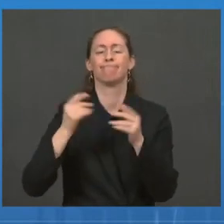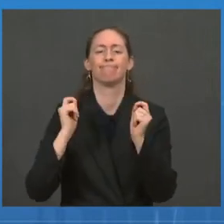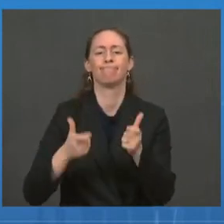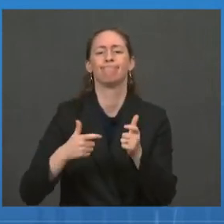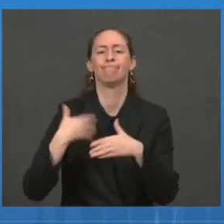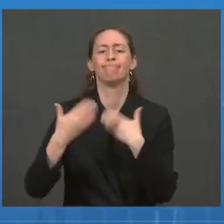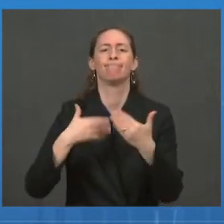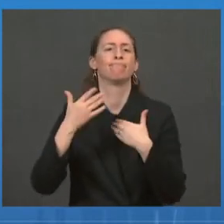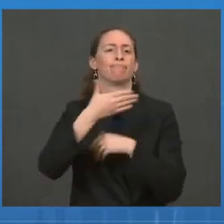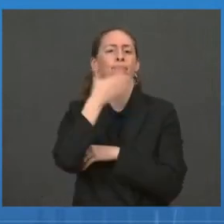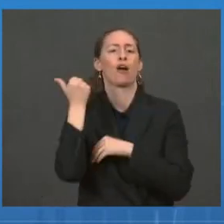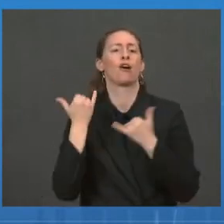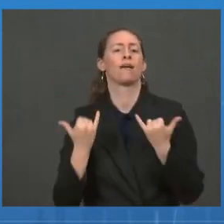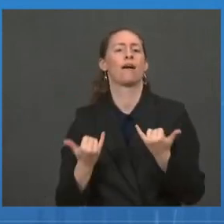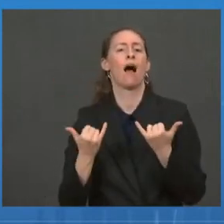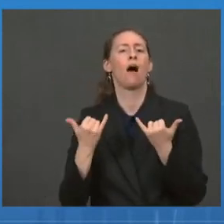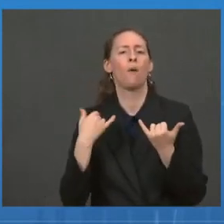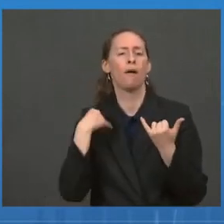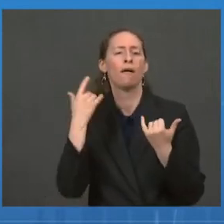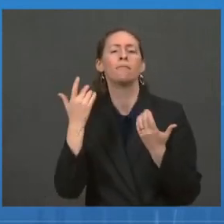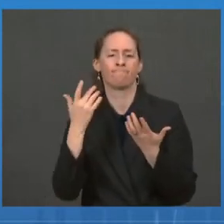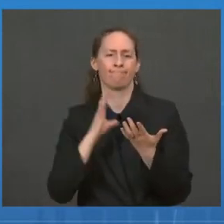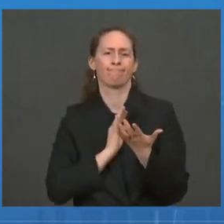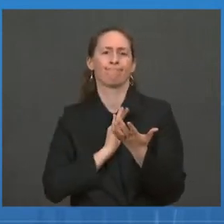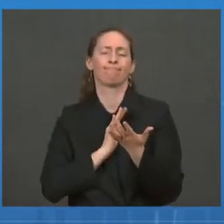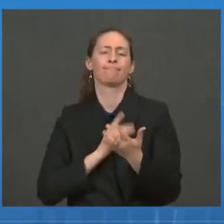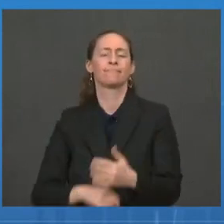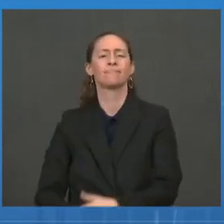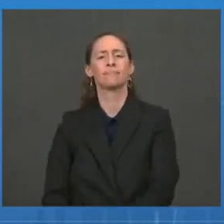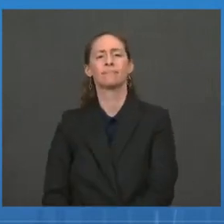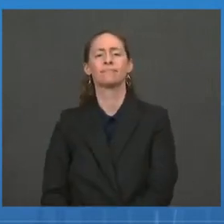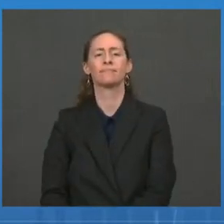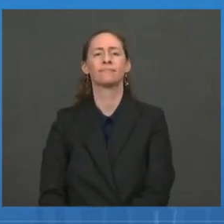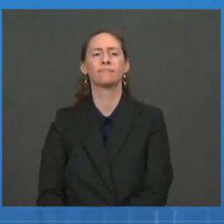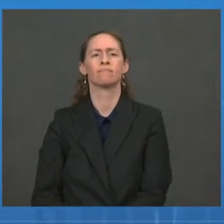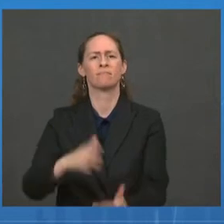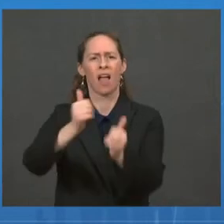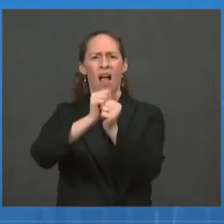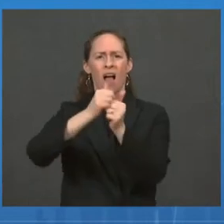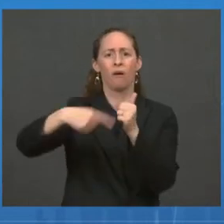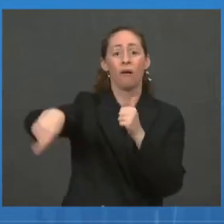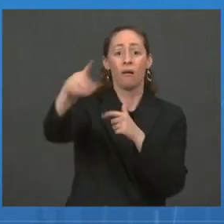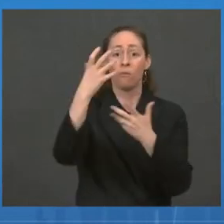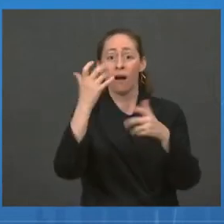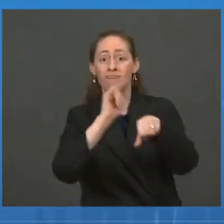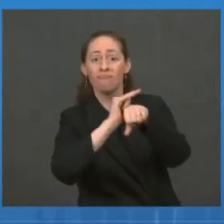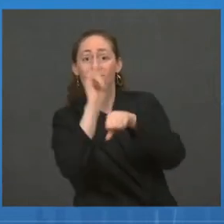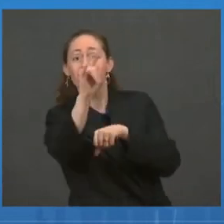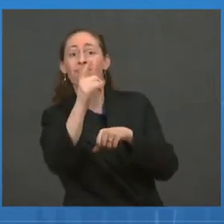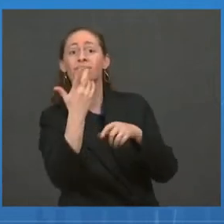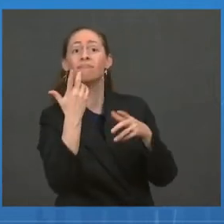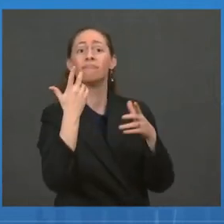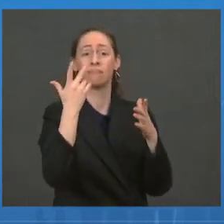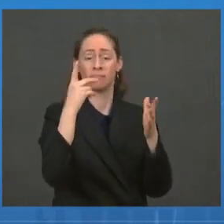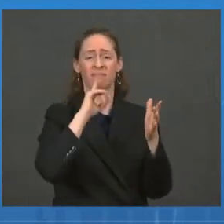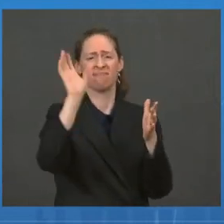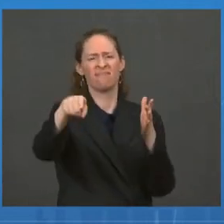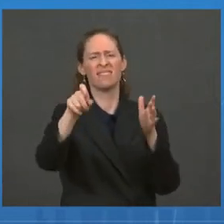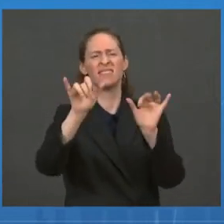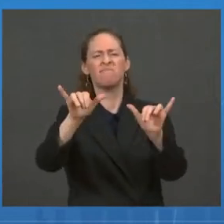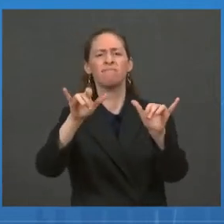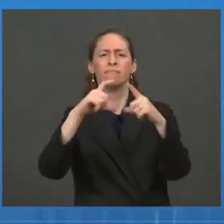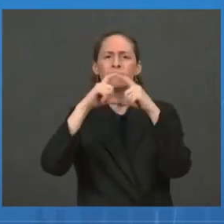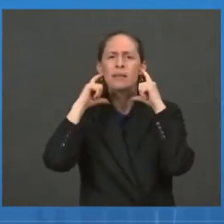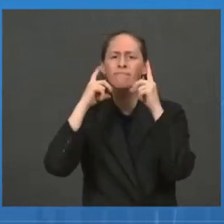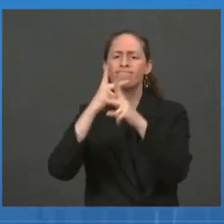masking vaccination and pre-departure testing for international passengers and we are continuously working